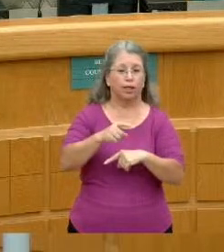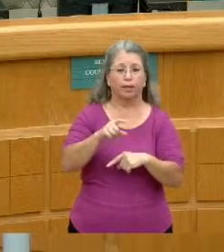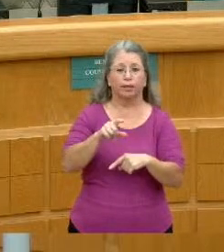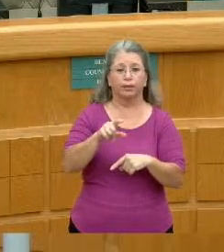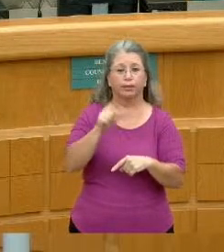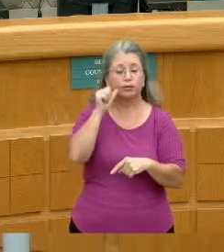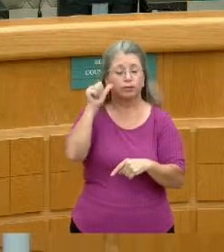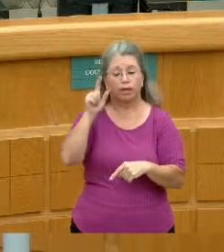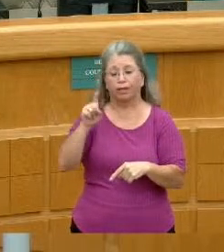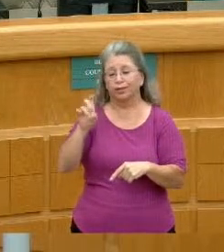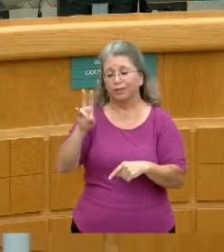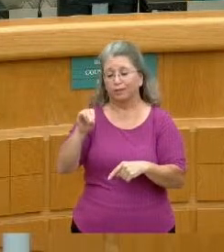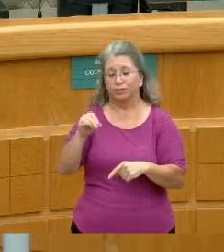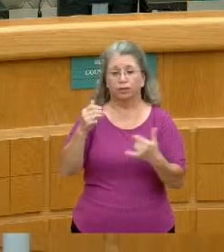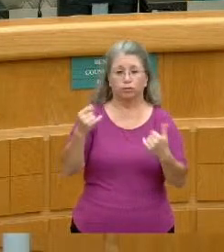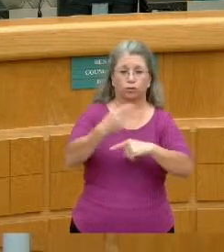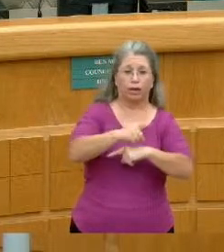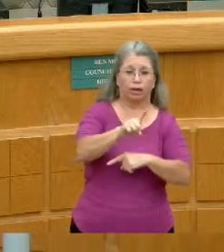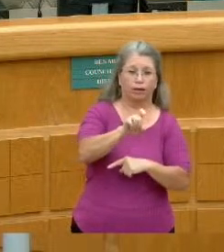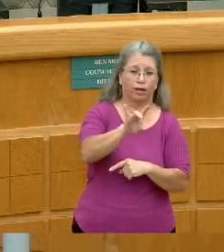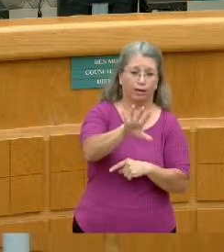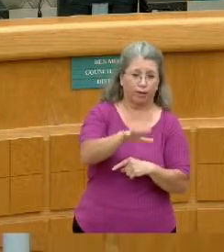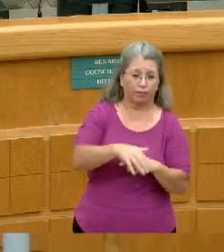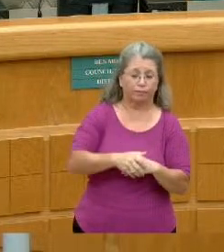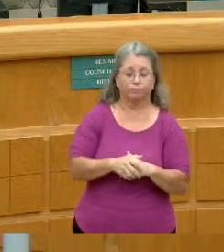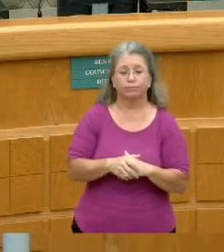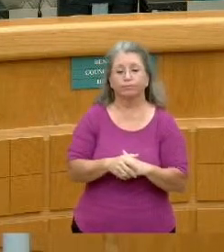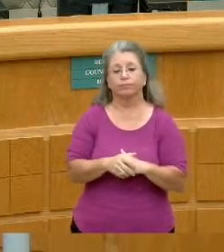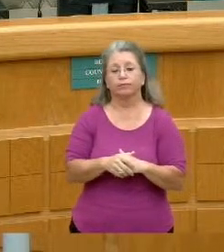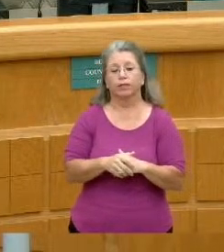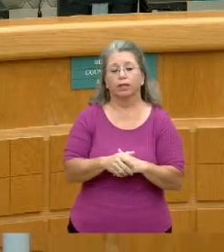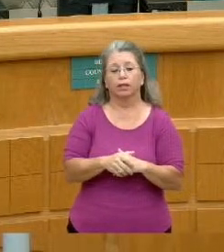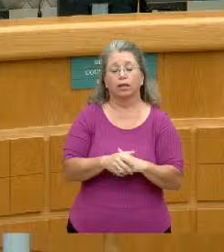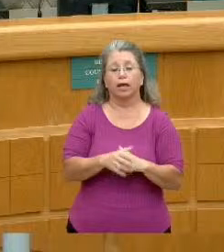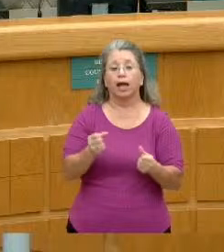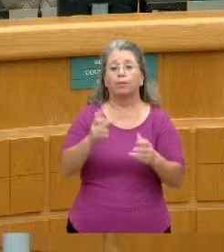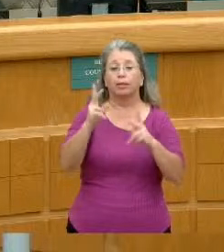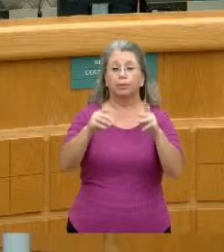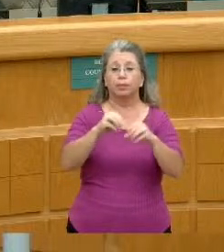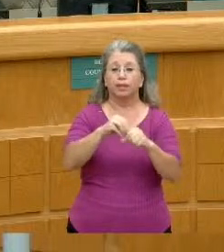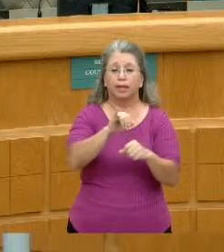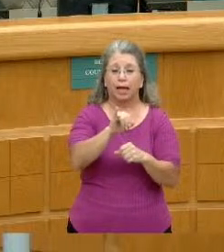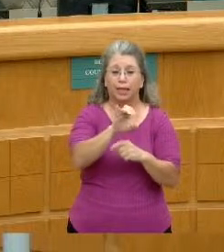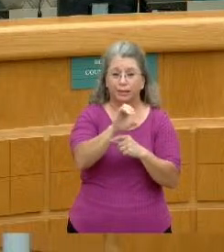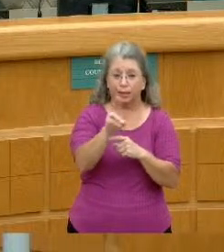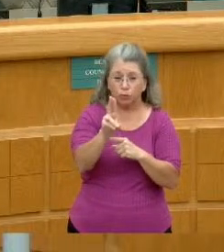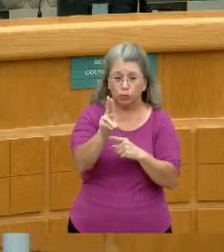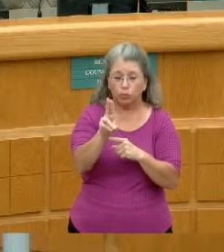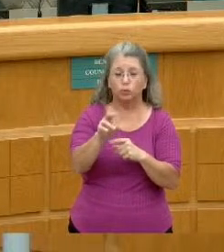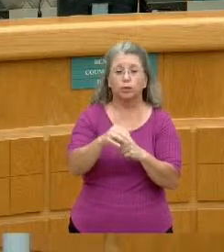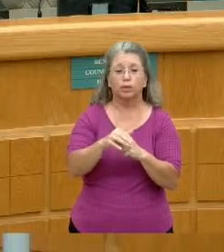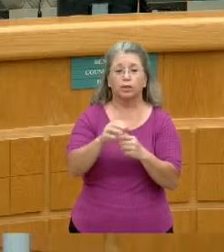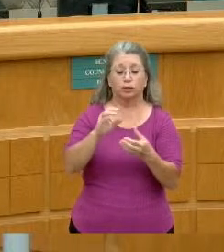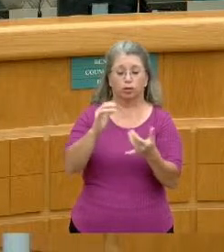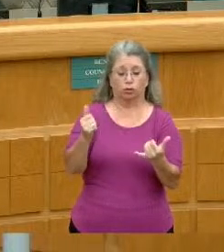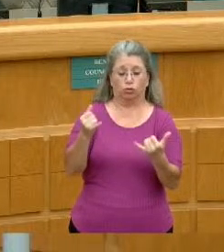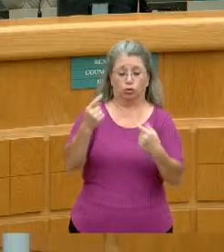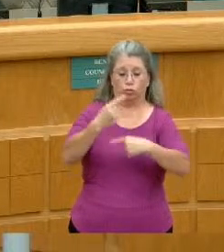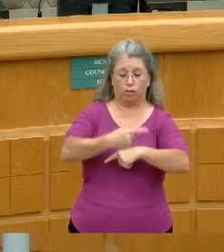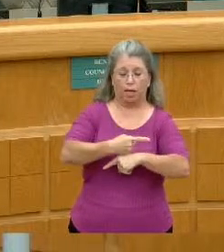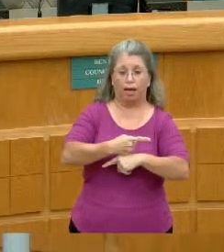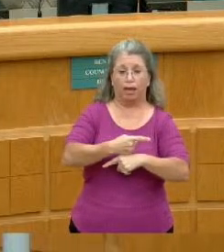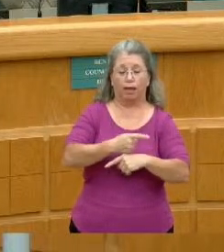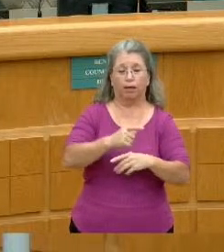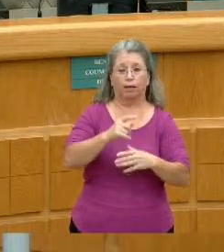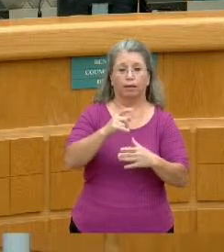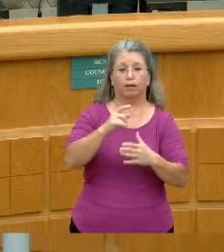170. And then when we look at persons that are in ICU, intensive care, that number today shows at a snapshot